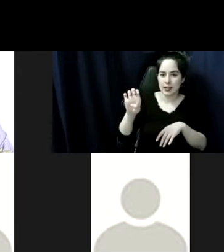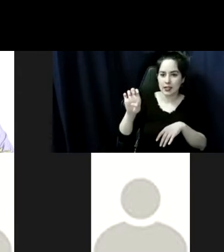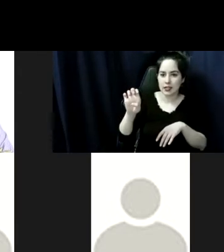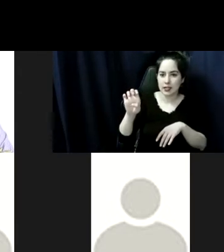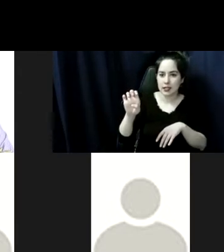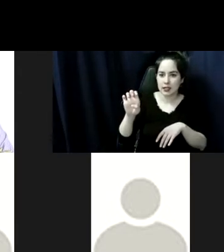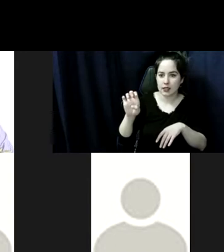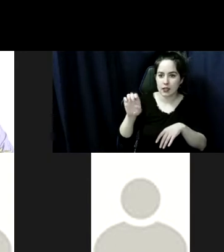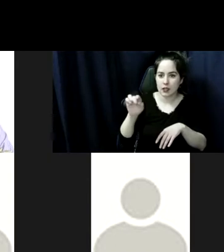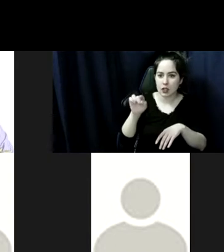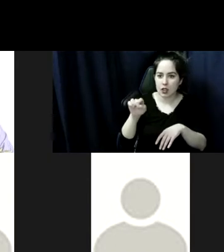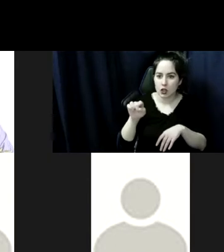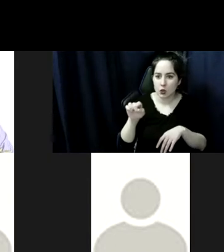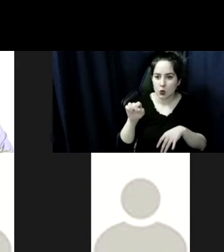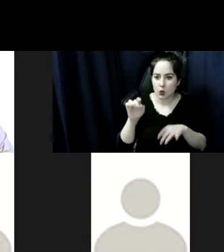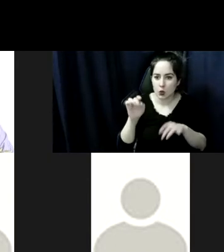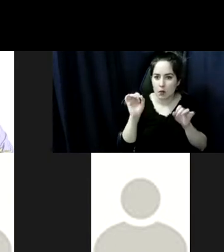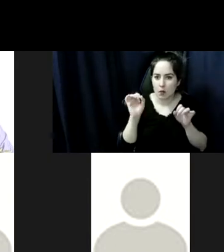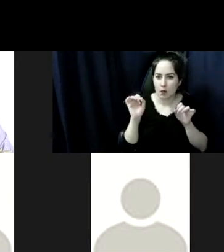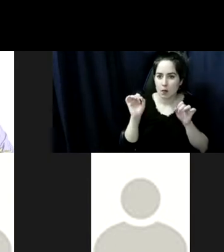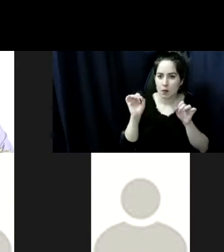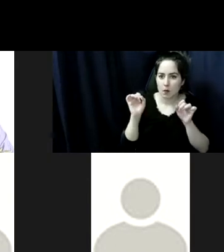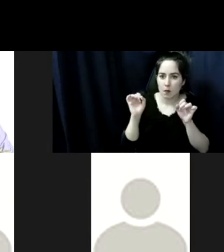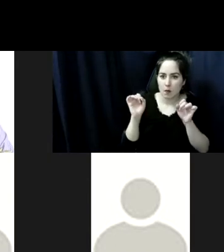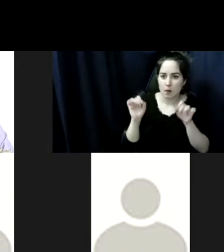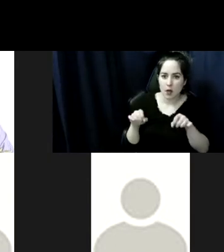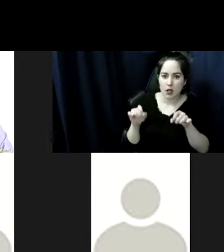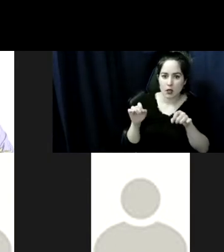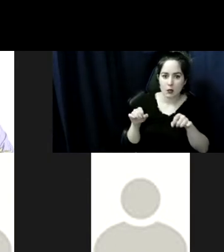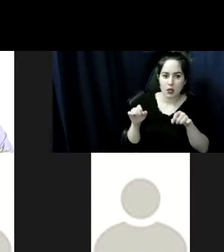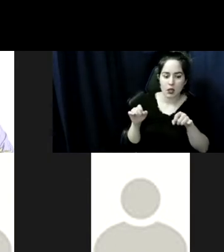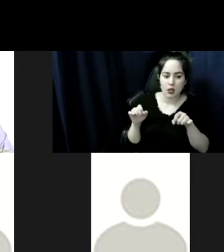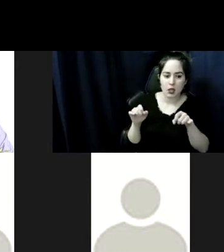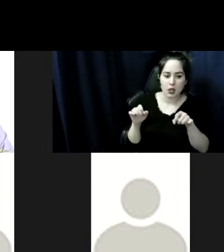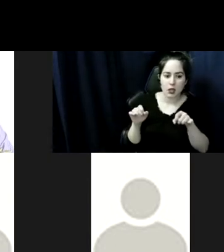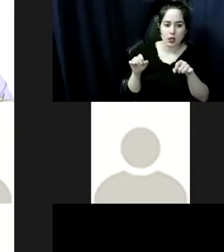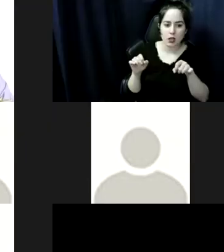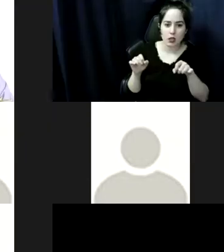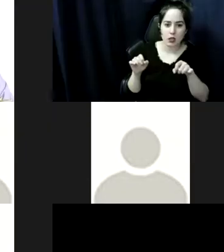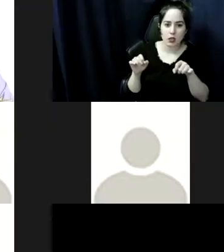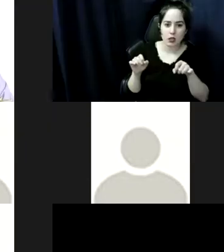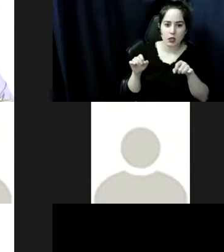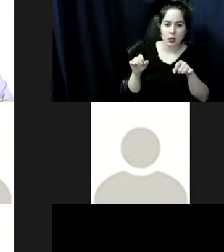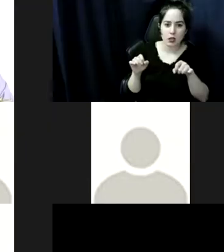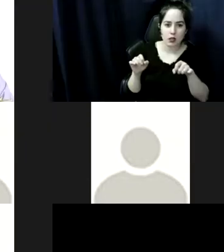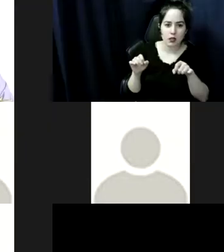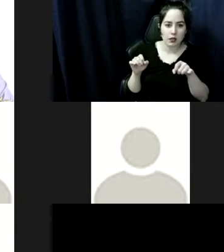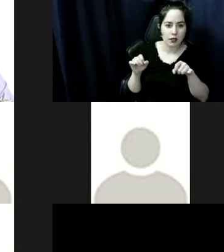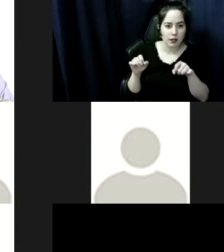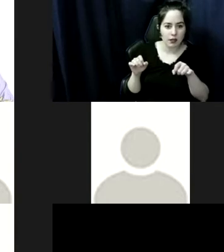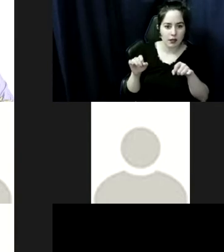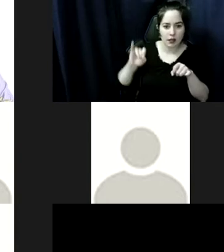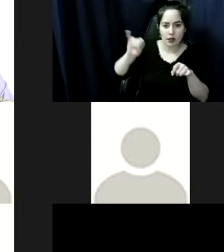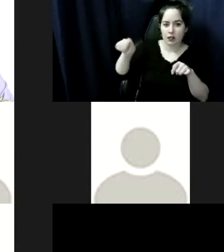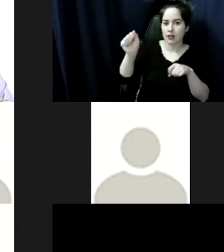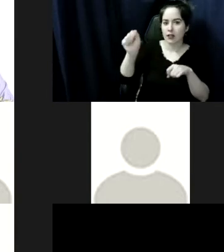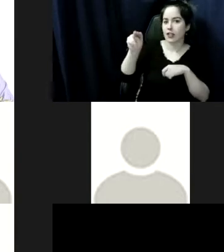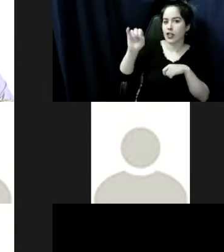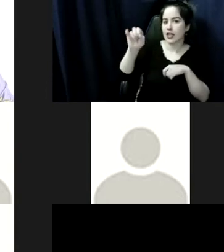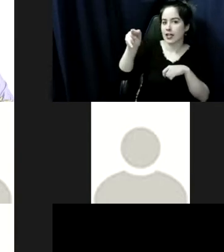Are you able to unmute that? There you go. Janine, you can speak now.